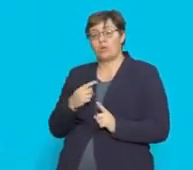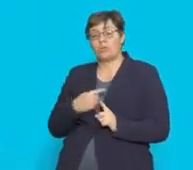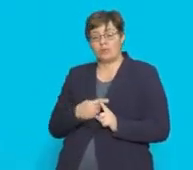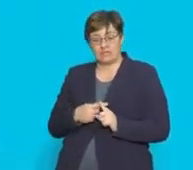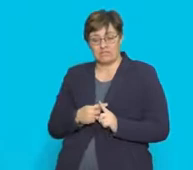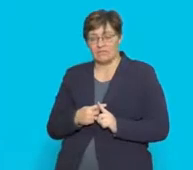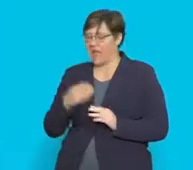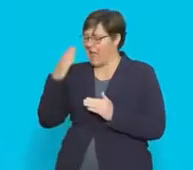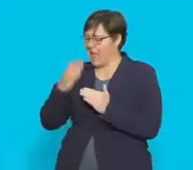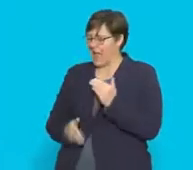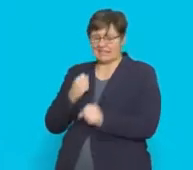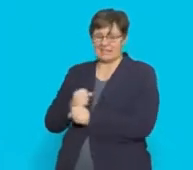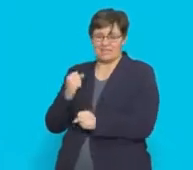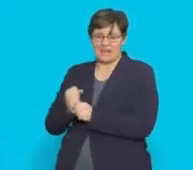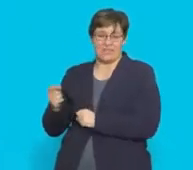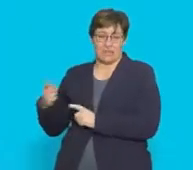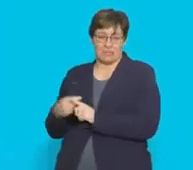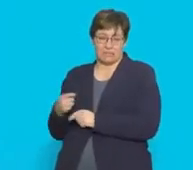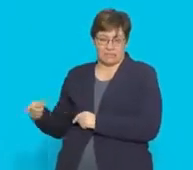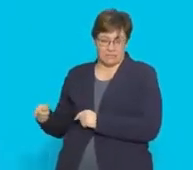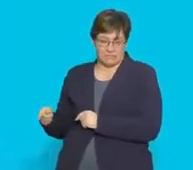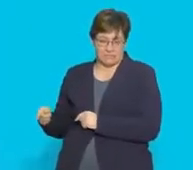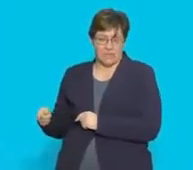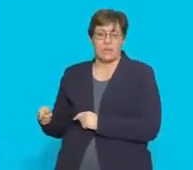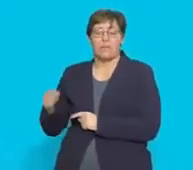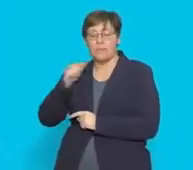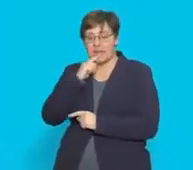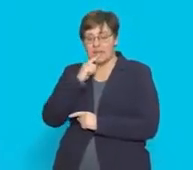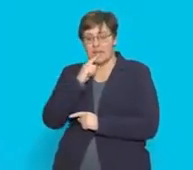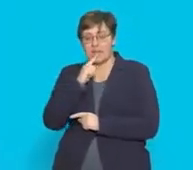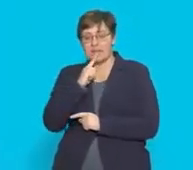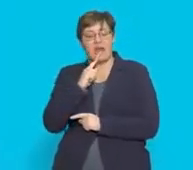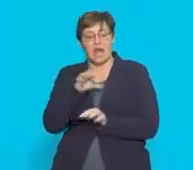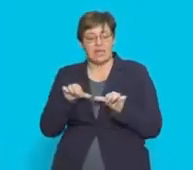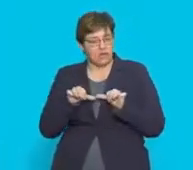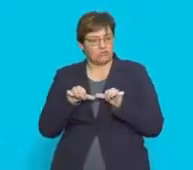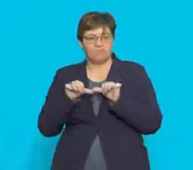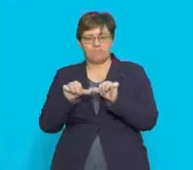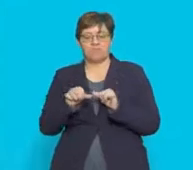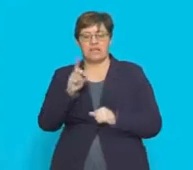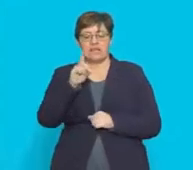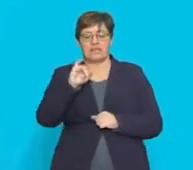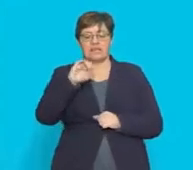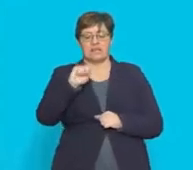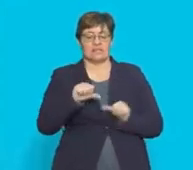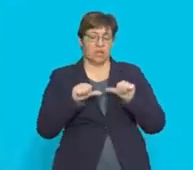positive infinity. So you can see here that there is what we call the discontinuity, right? The